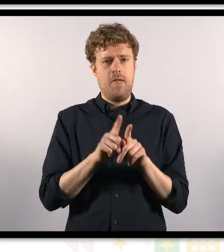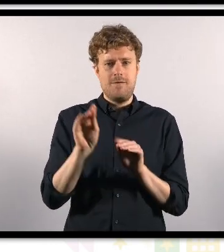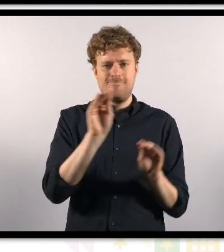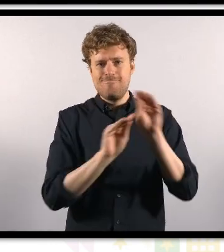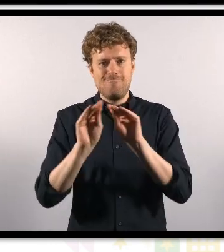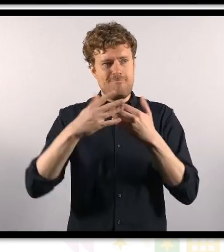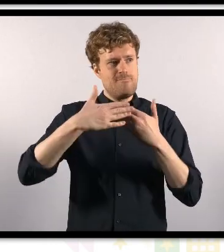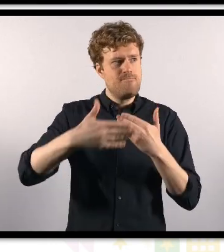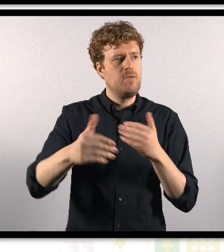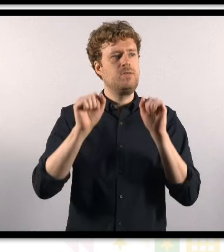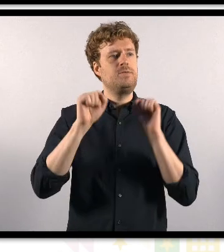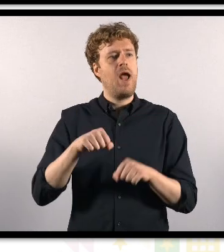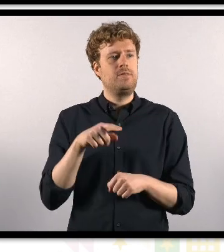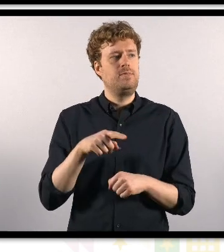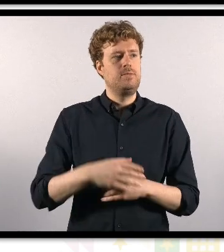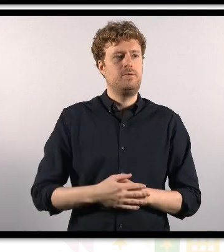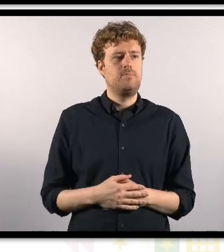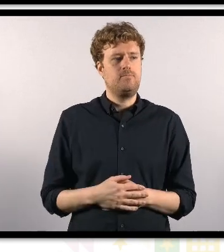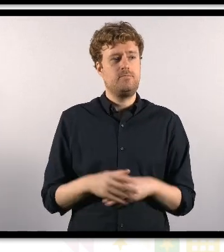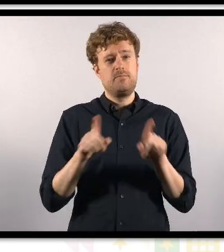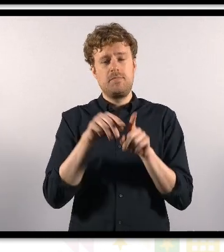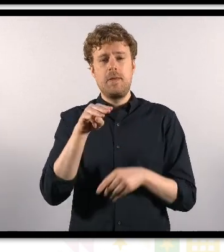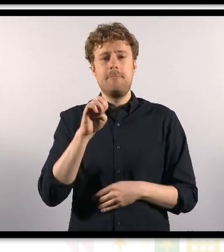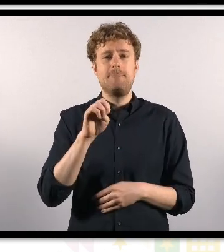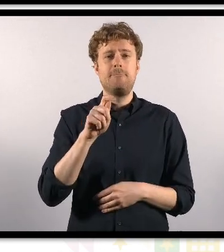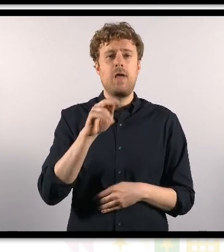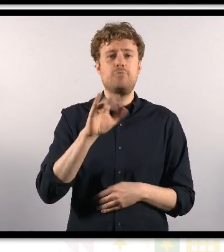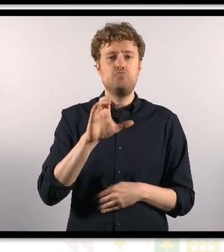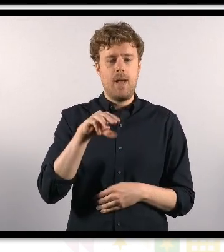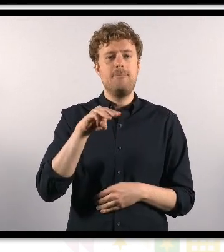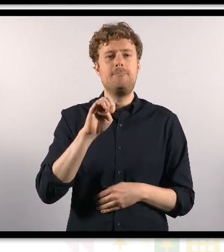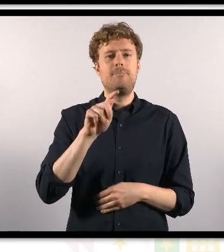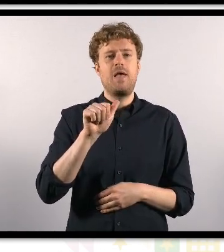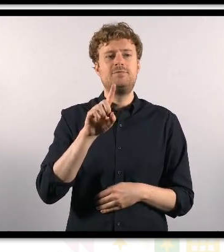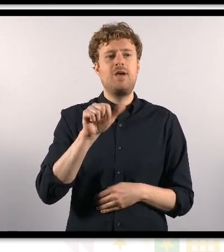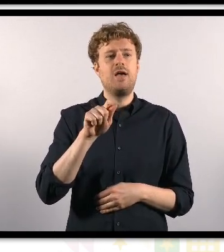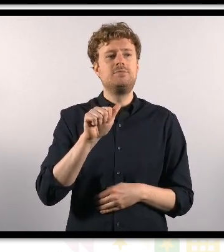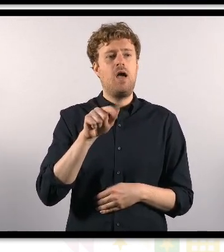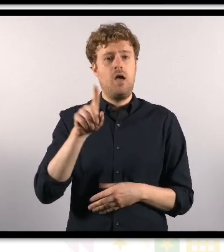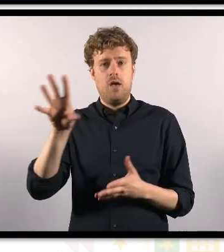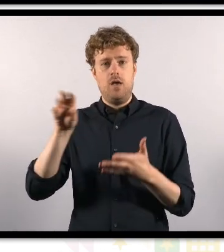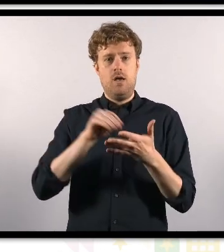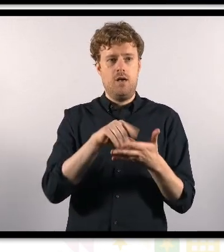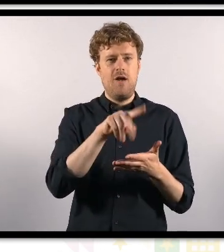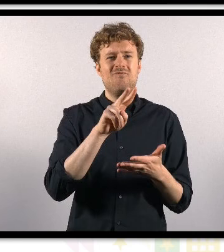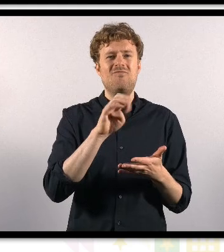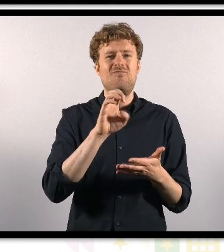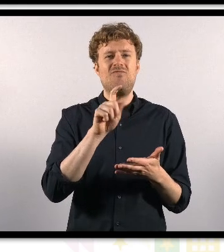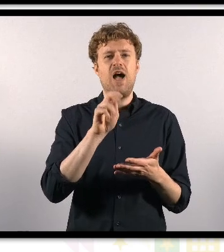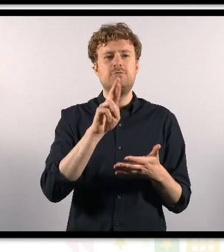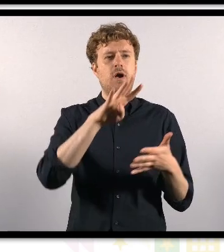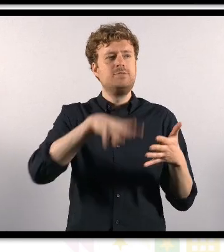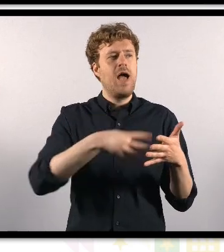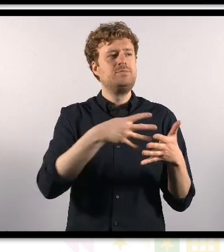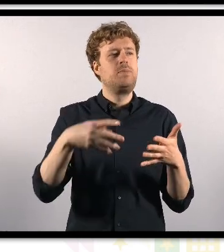expressions, you can put a few of them and then create a Prometheus rule group. You can ask this the platform to increase your quota. You